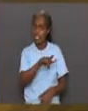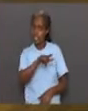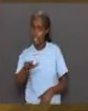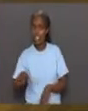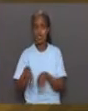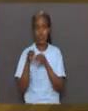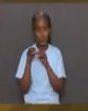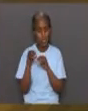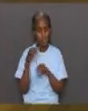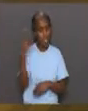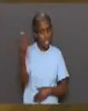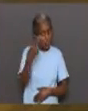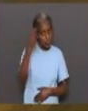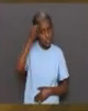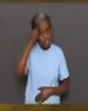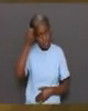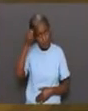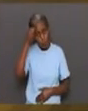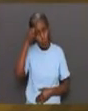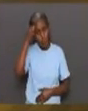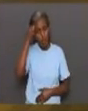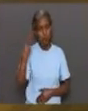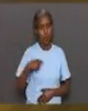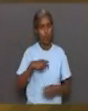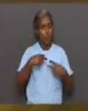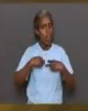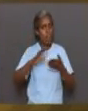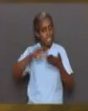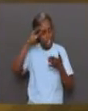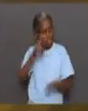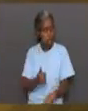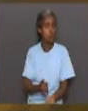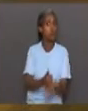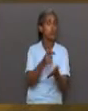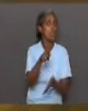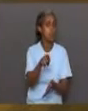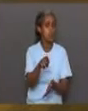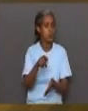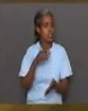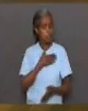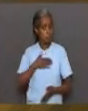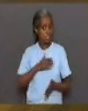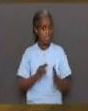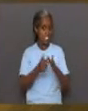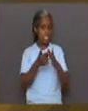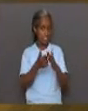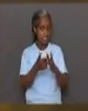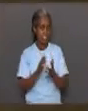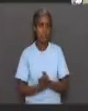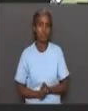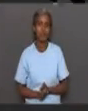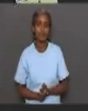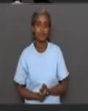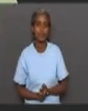lines, students. Use the theorem we have learned to help you. Please get started.